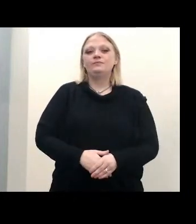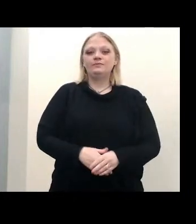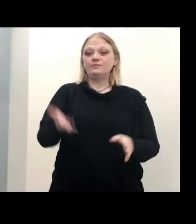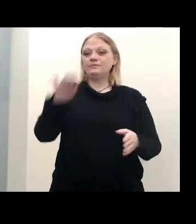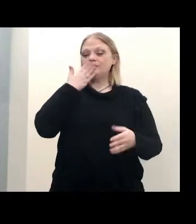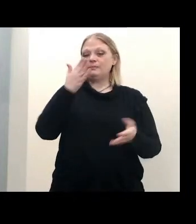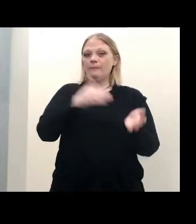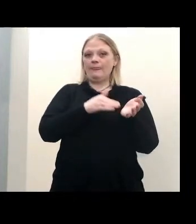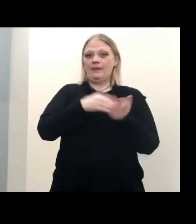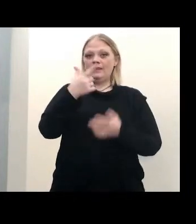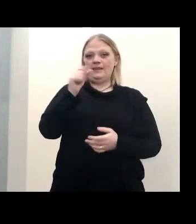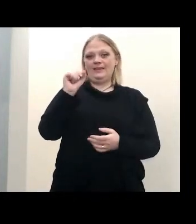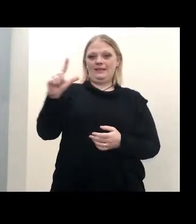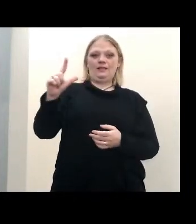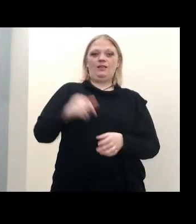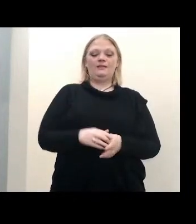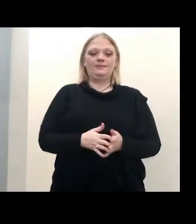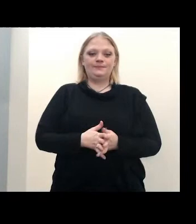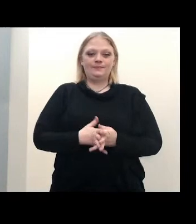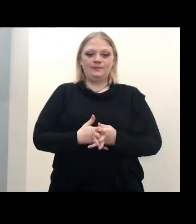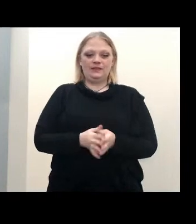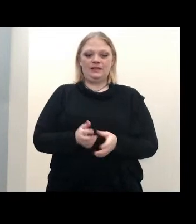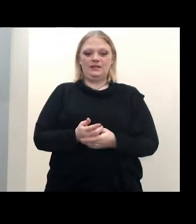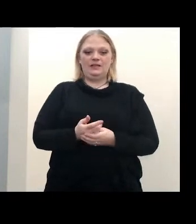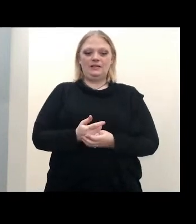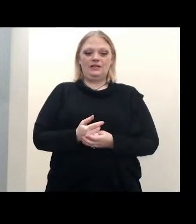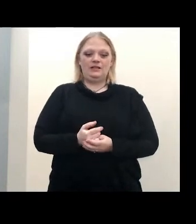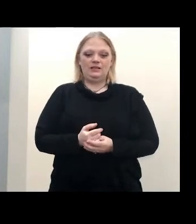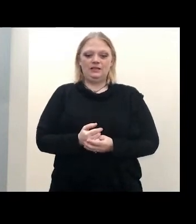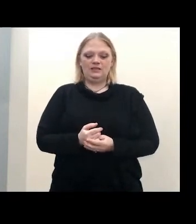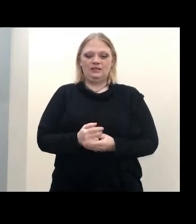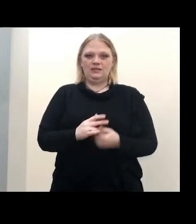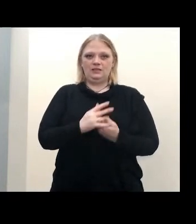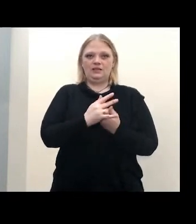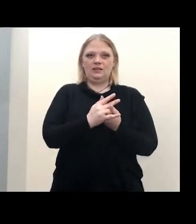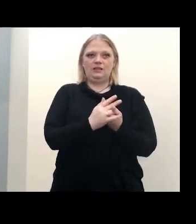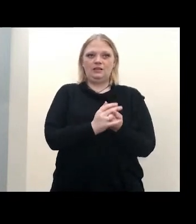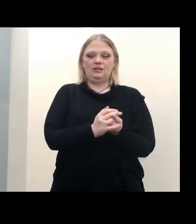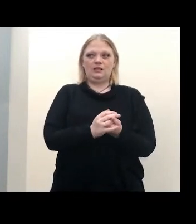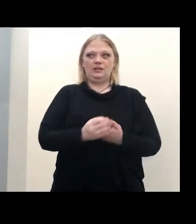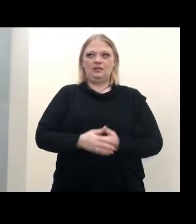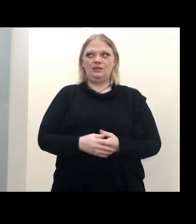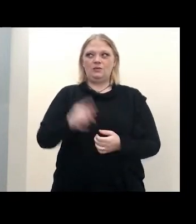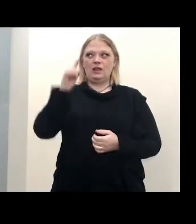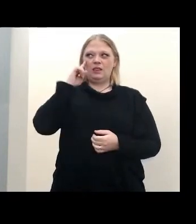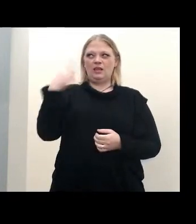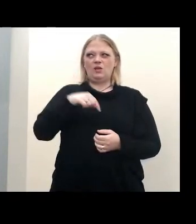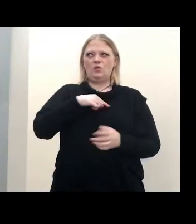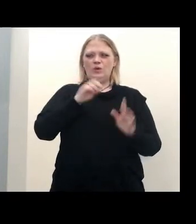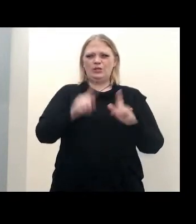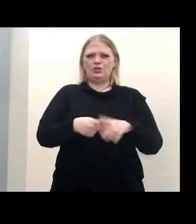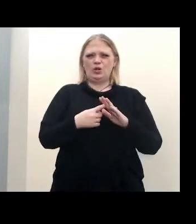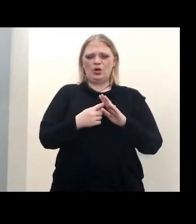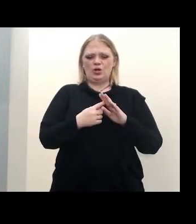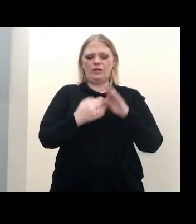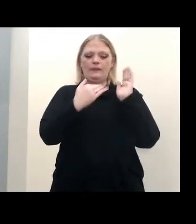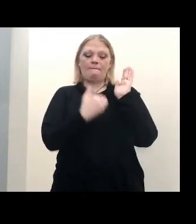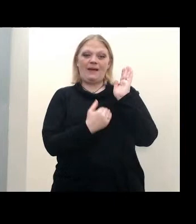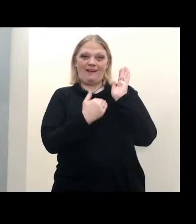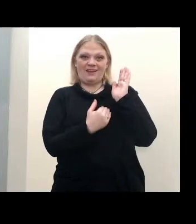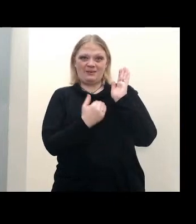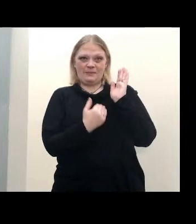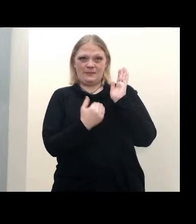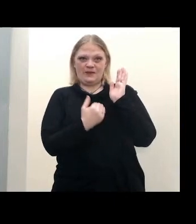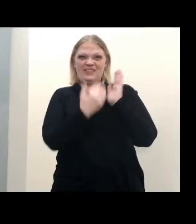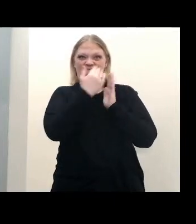Thank you, Dr. Gale. With that, we'll start. I think we started at the bottom of my list last